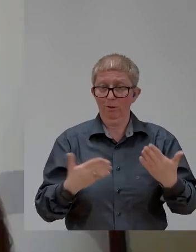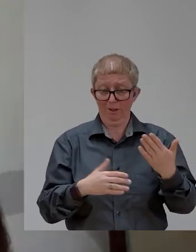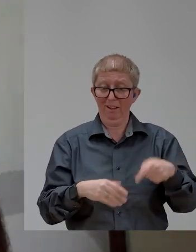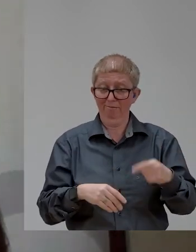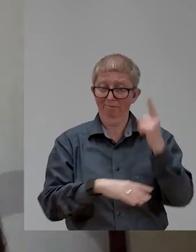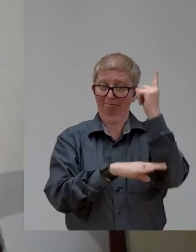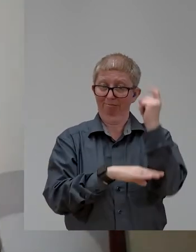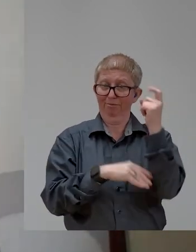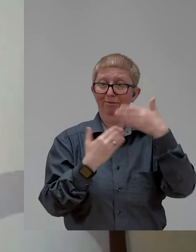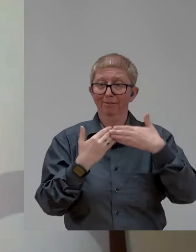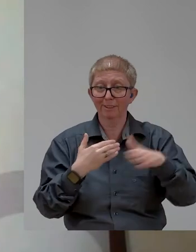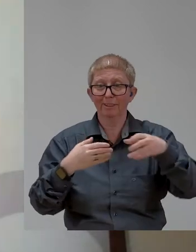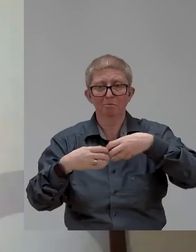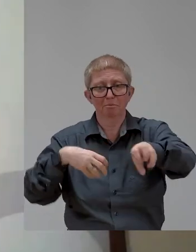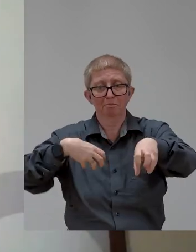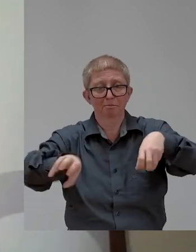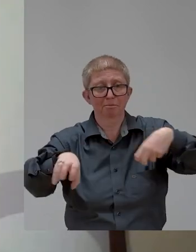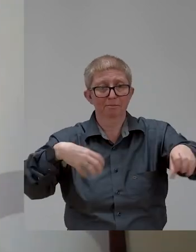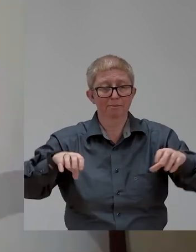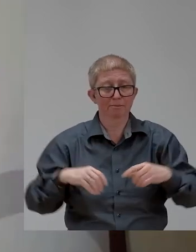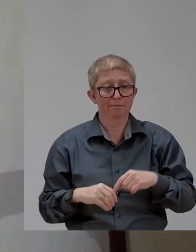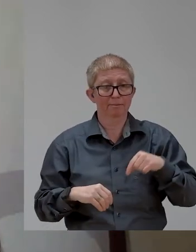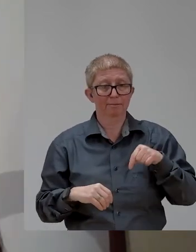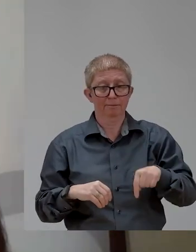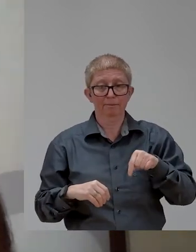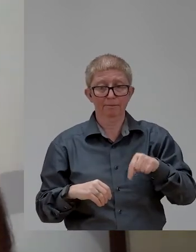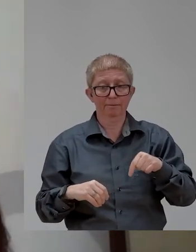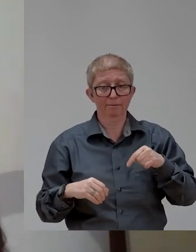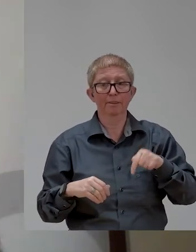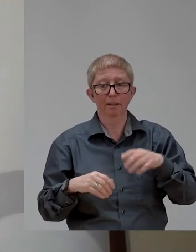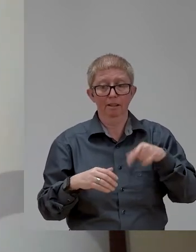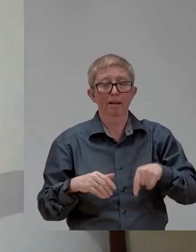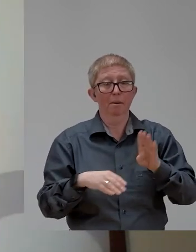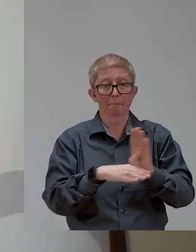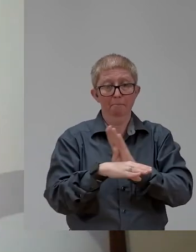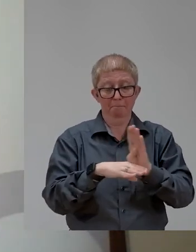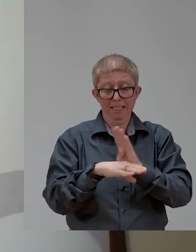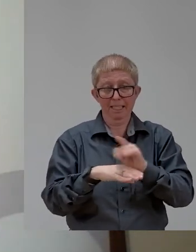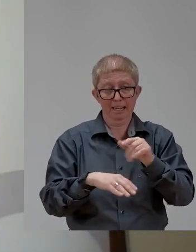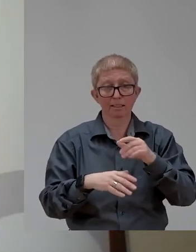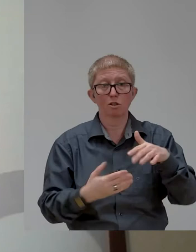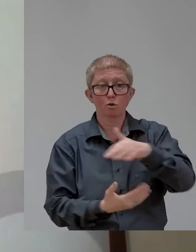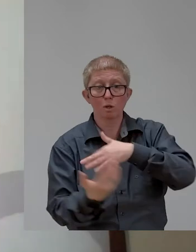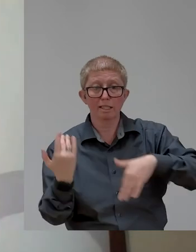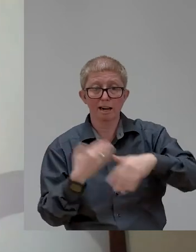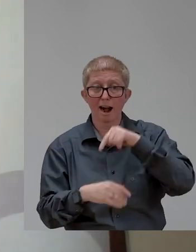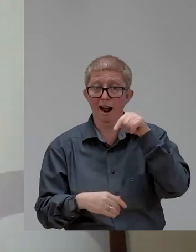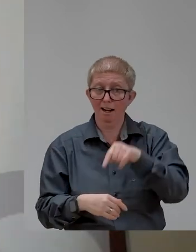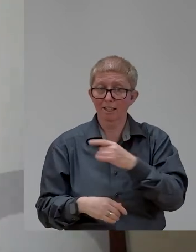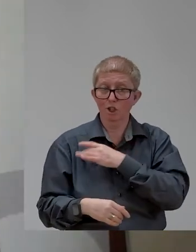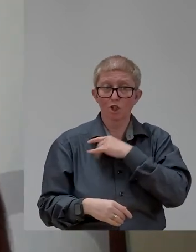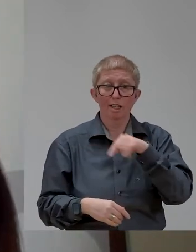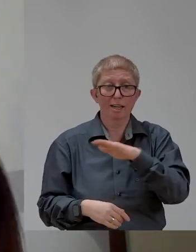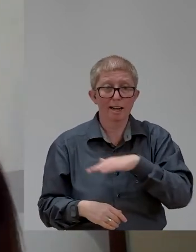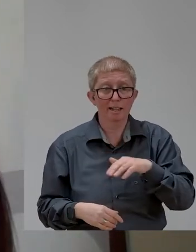Chile, social business I have known for many years, of which I have been a user. Teco Chile offers ecological car washing